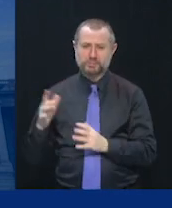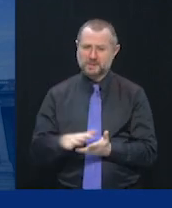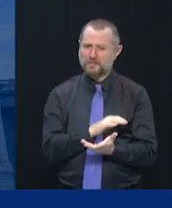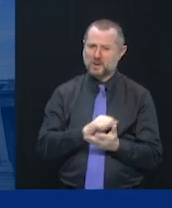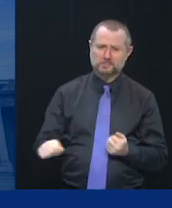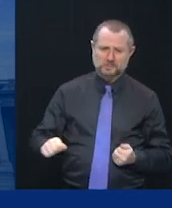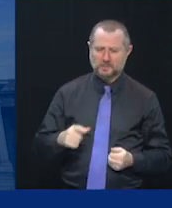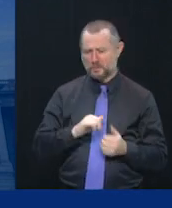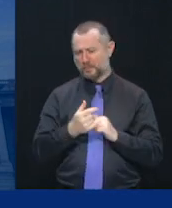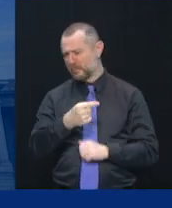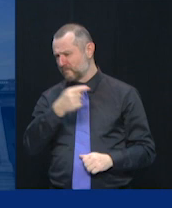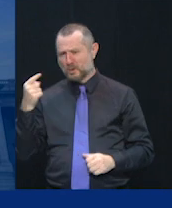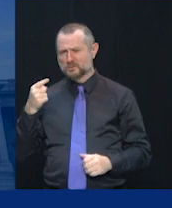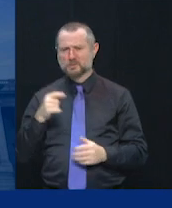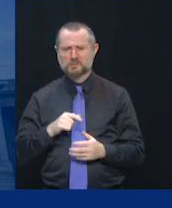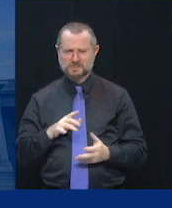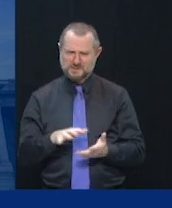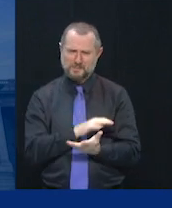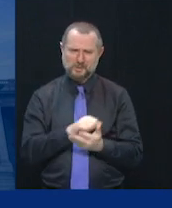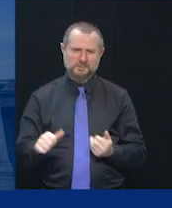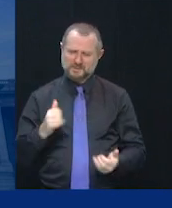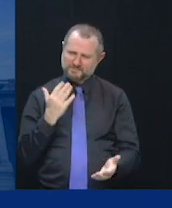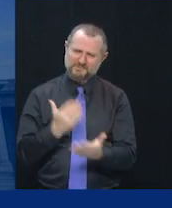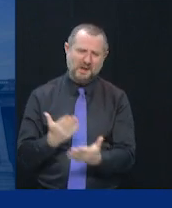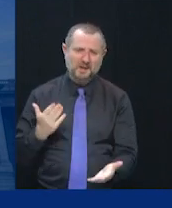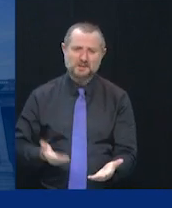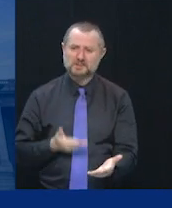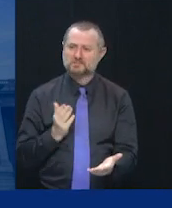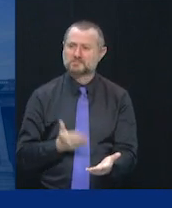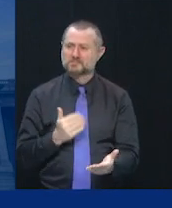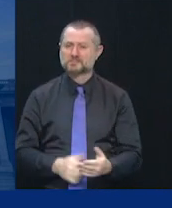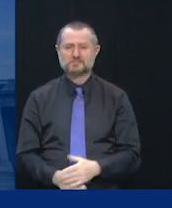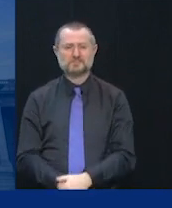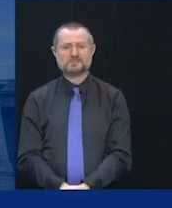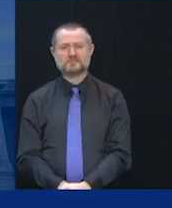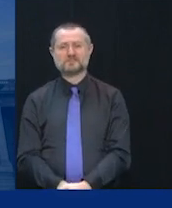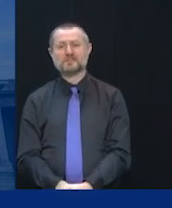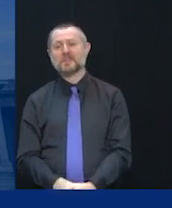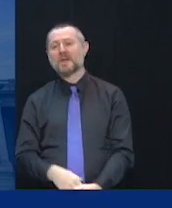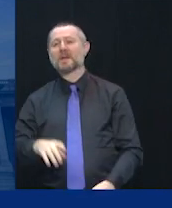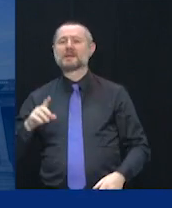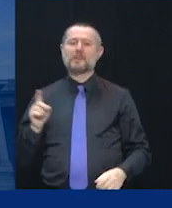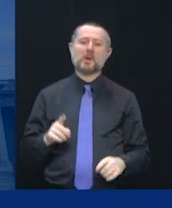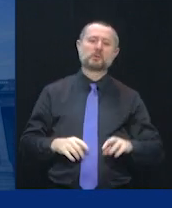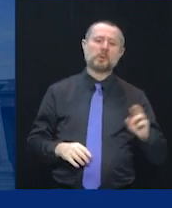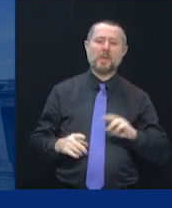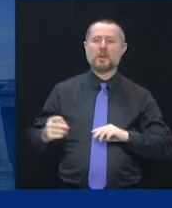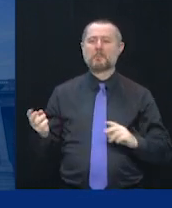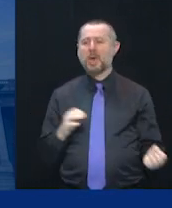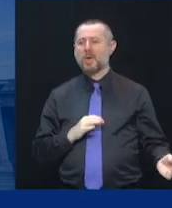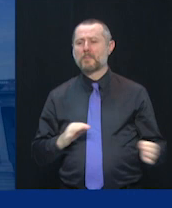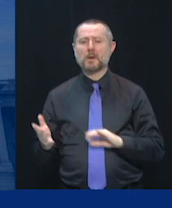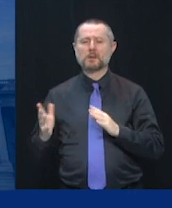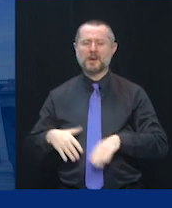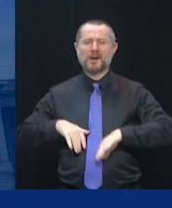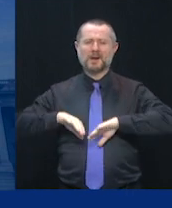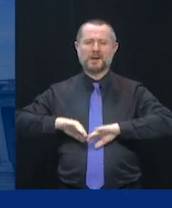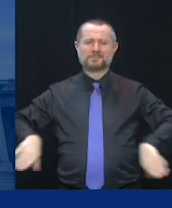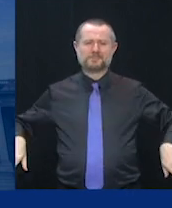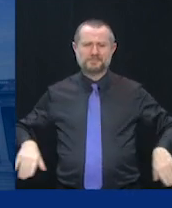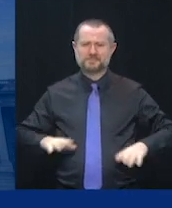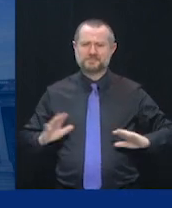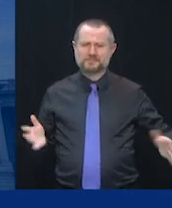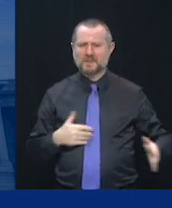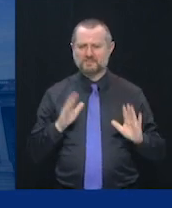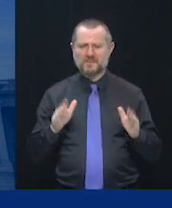and an inarguable fact. So put the politics aside and deal with the COVID facts. It's called the